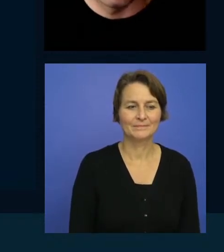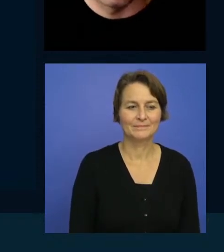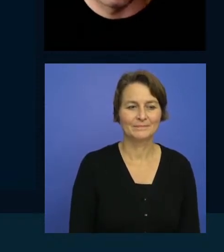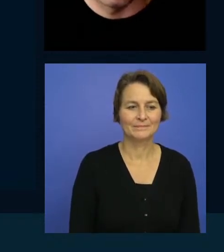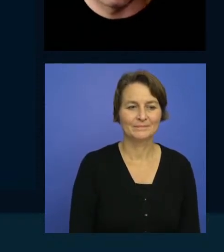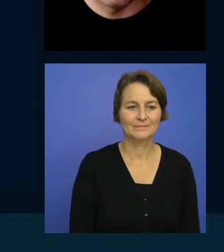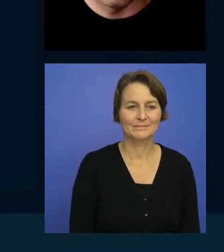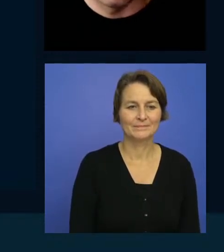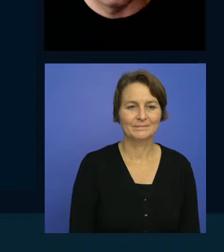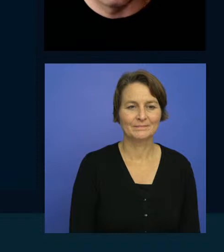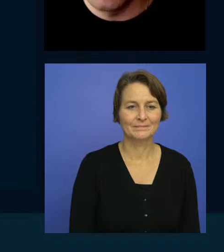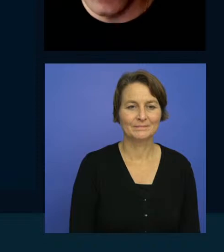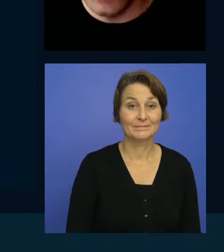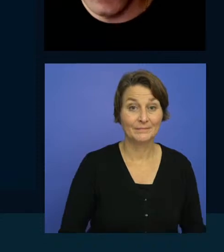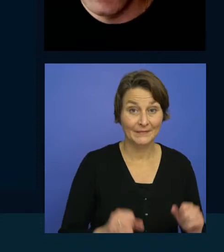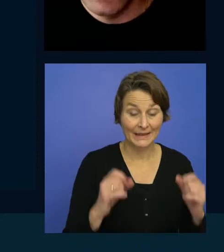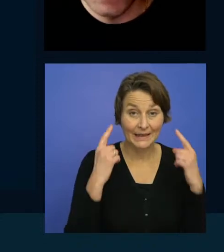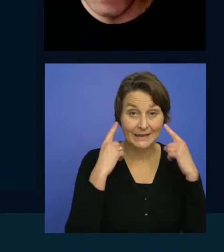Are you able to hear it?